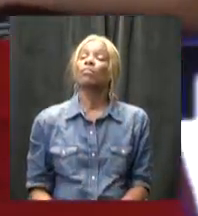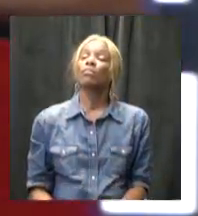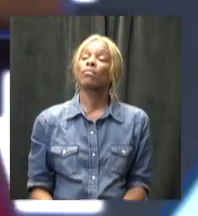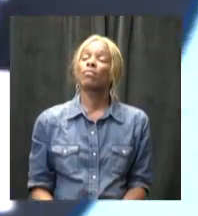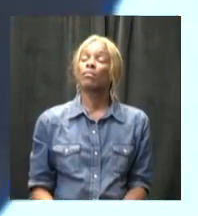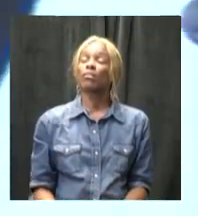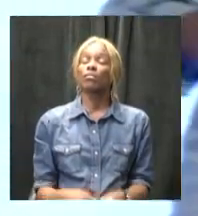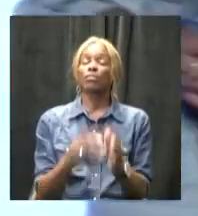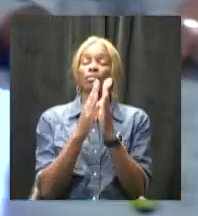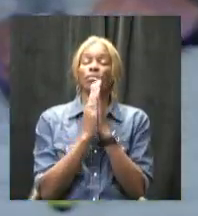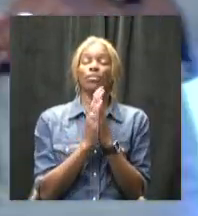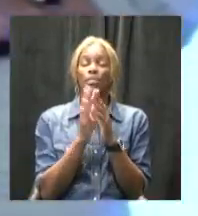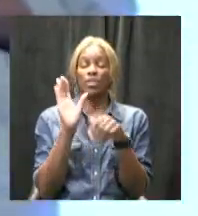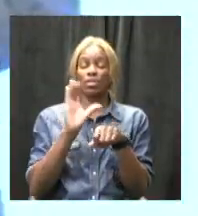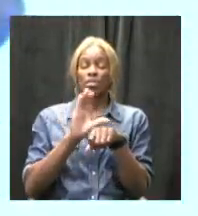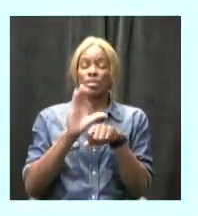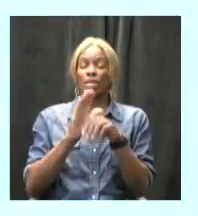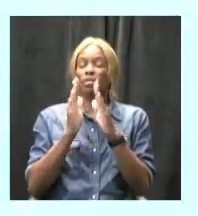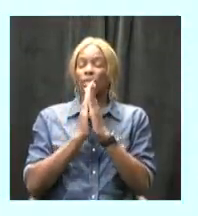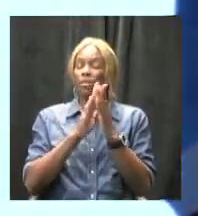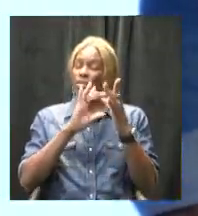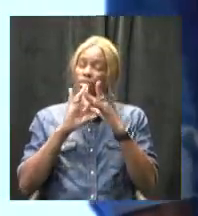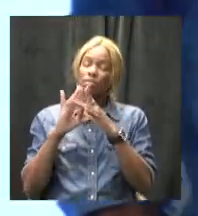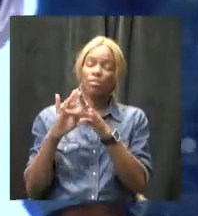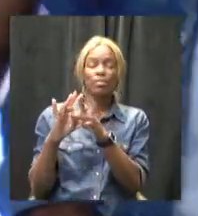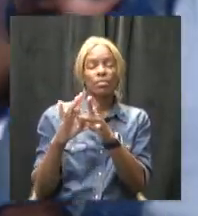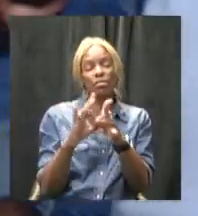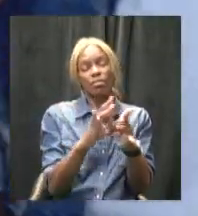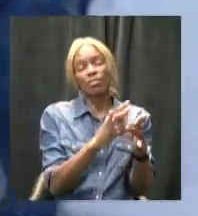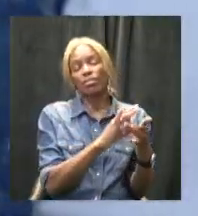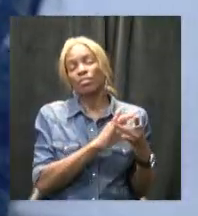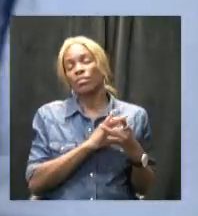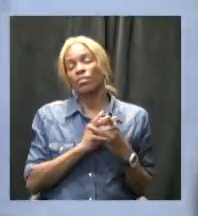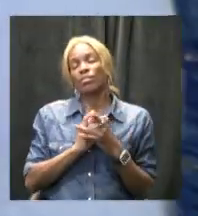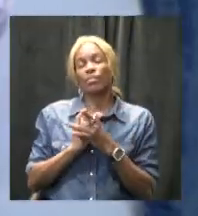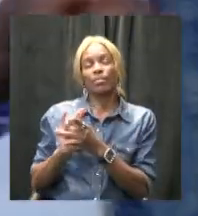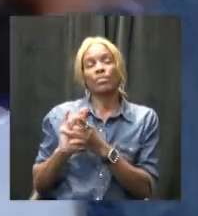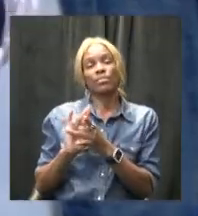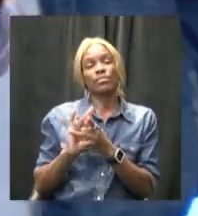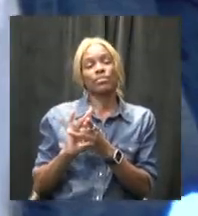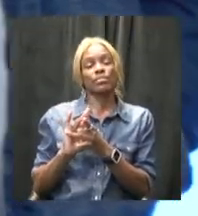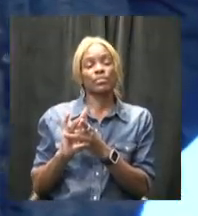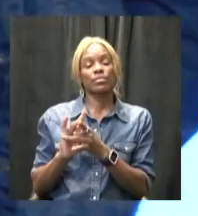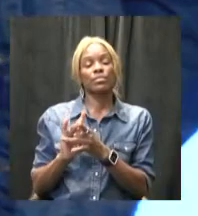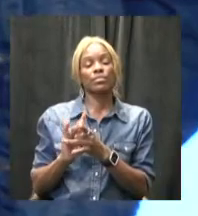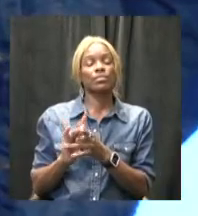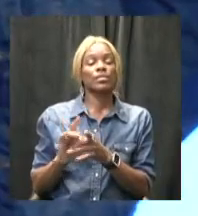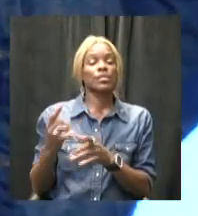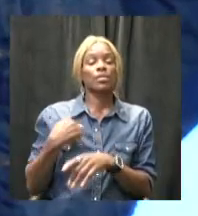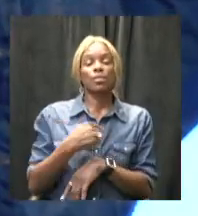it. Pray for our church. Pray for unity. Pray for unity. Pray for unity. That we won't be